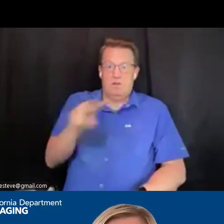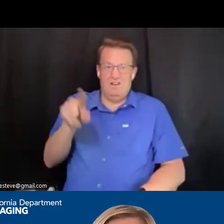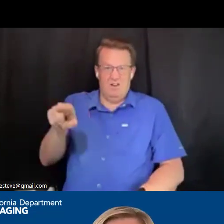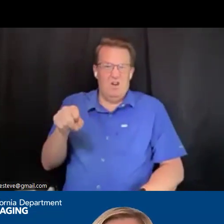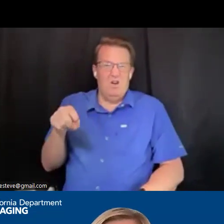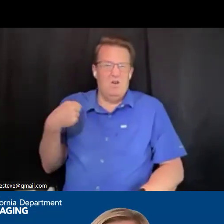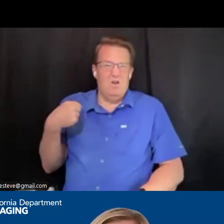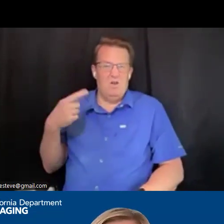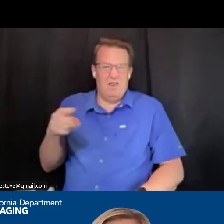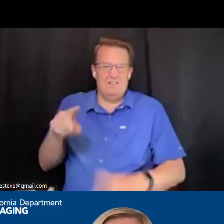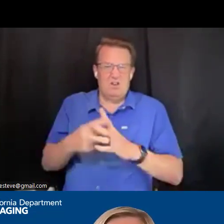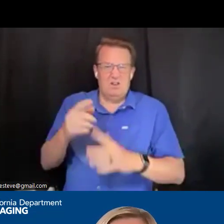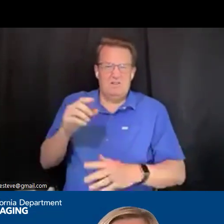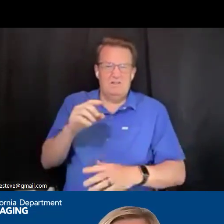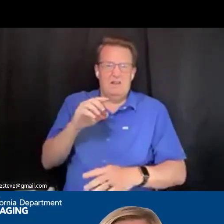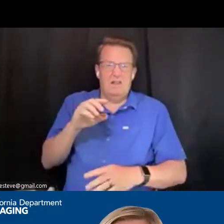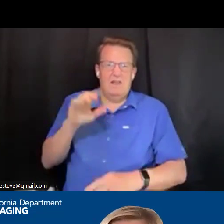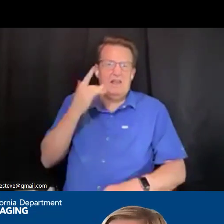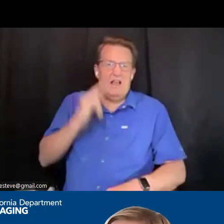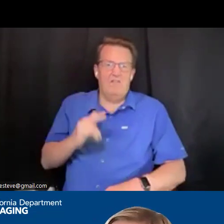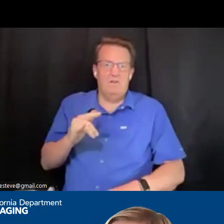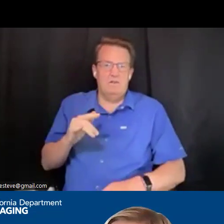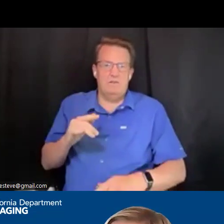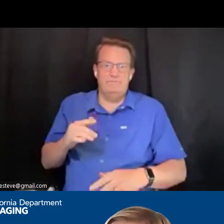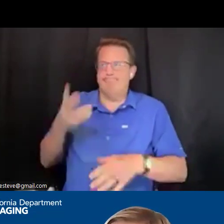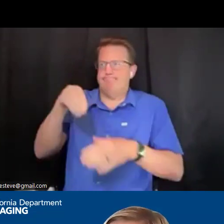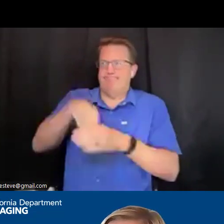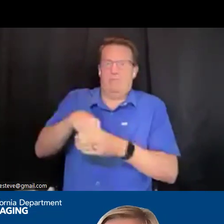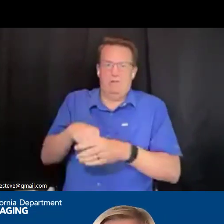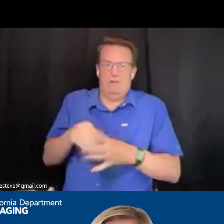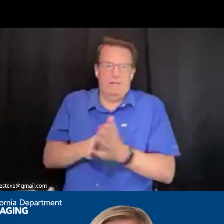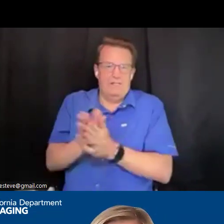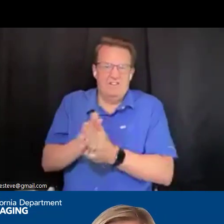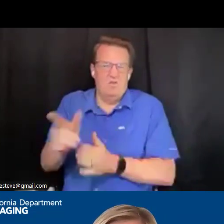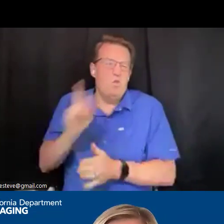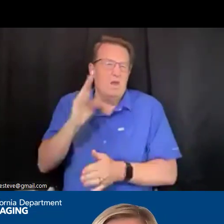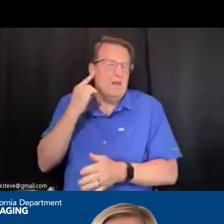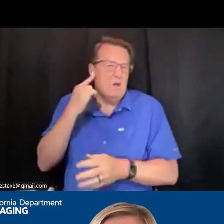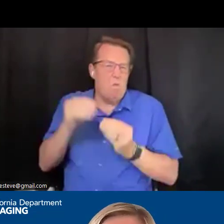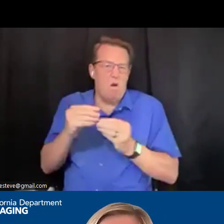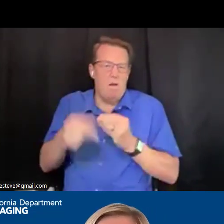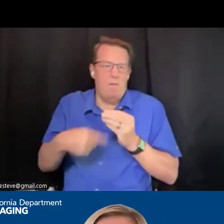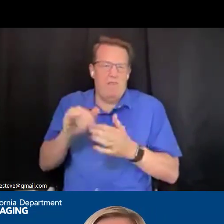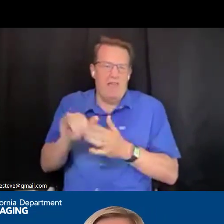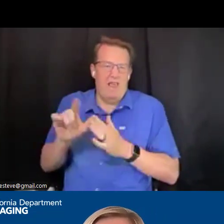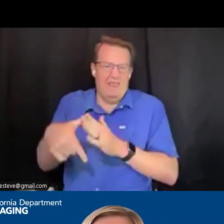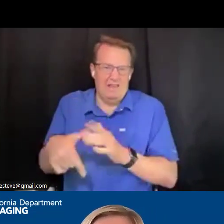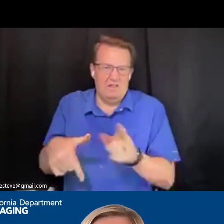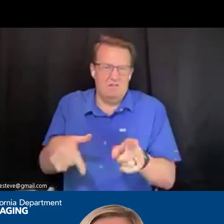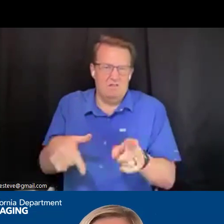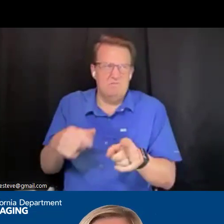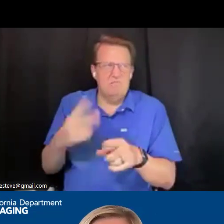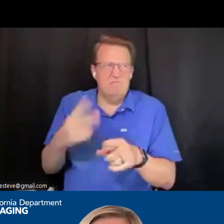shortly. And about 2 years ago, I think it was, two or three, the